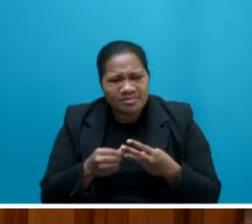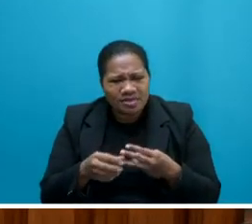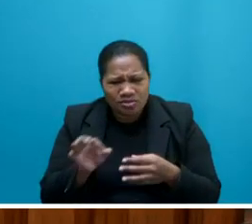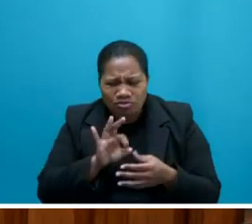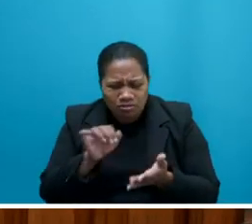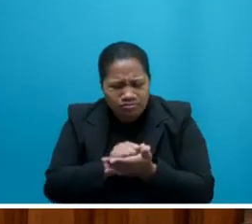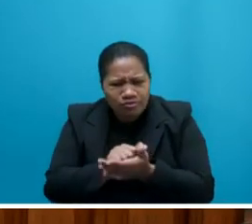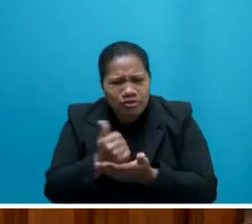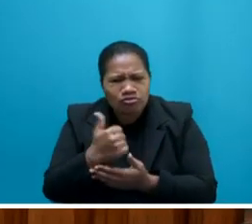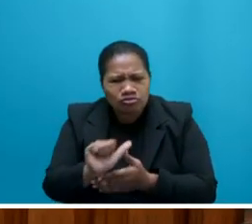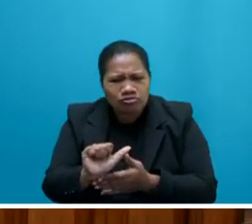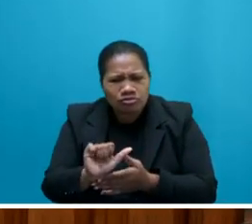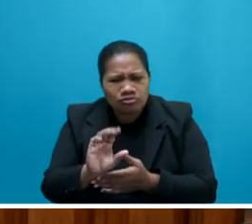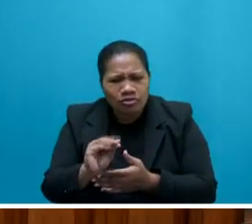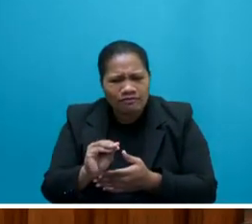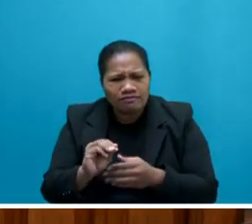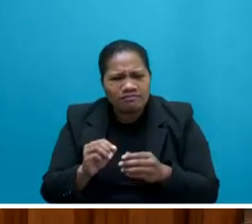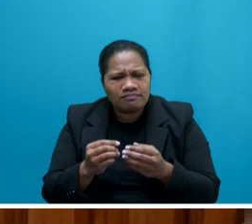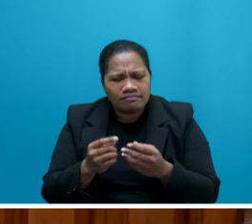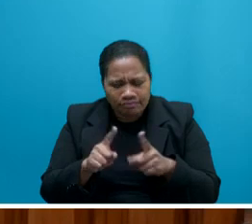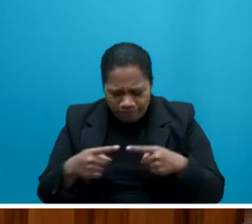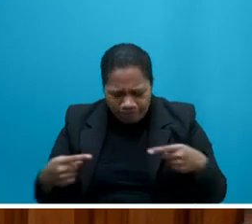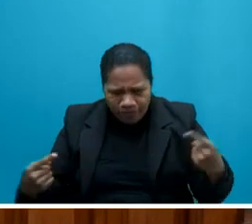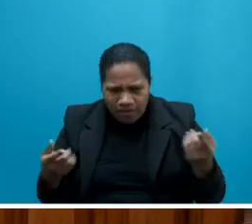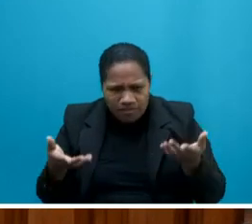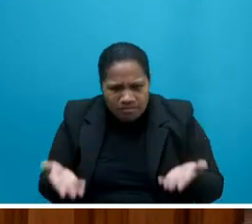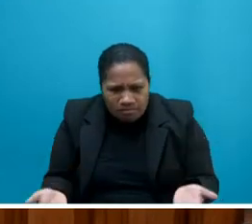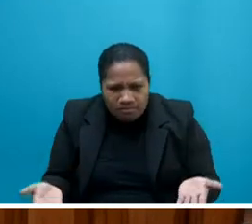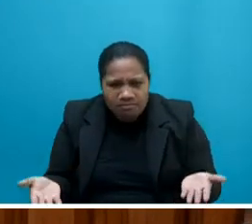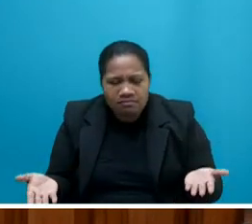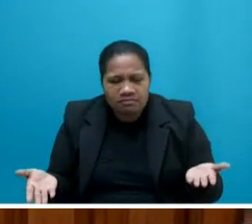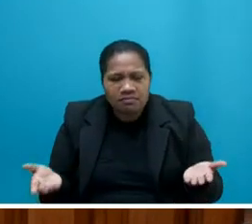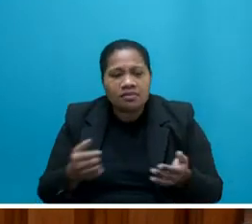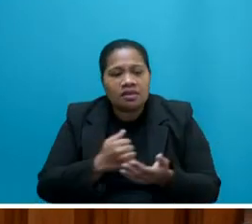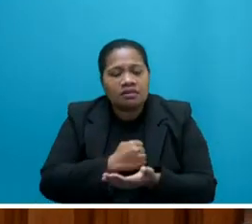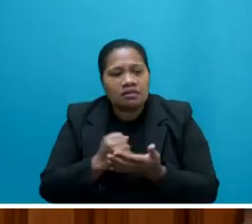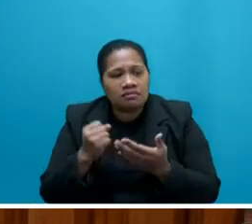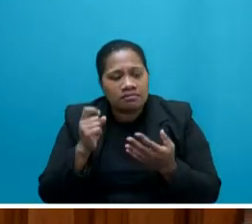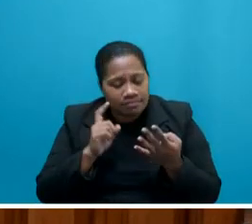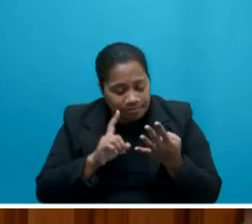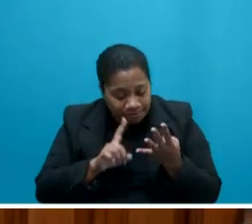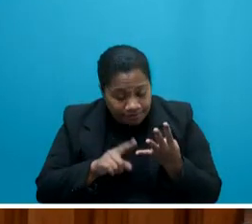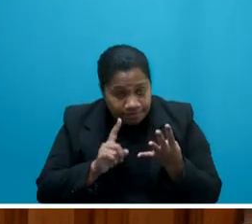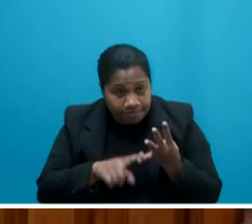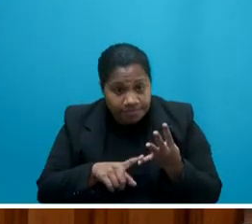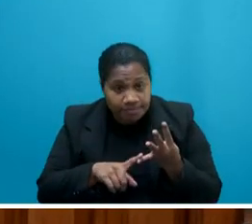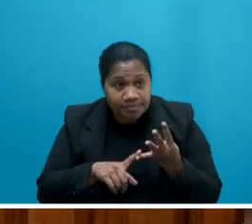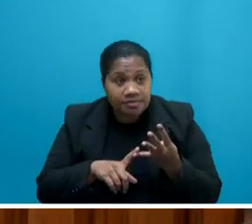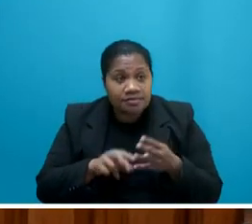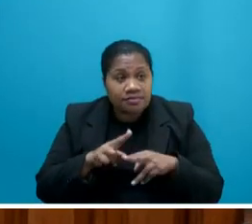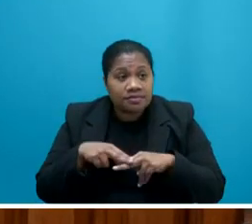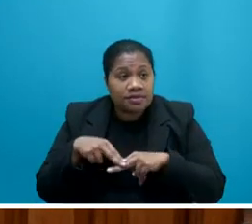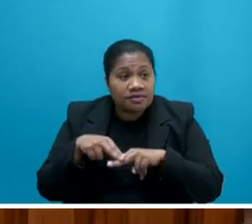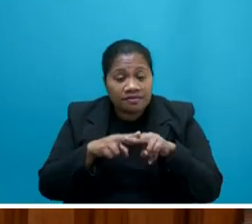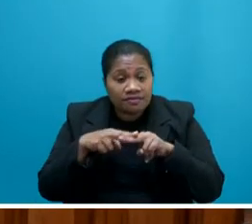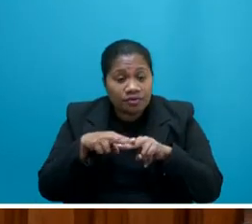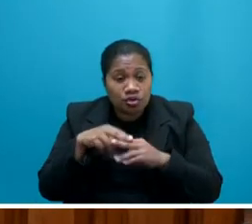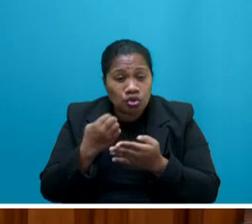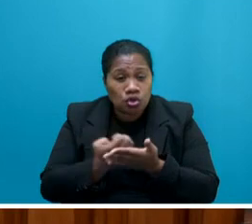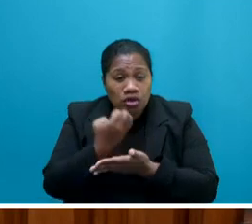utilities. Number four, lack of strategies to bail out the Fiji economy from its state of decline. Number